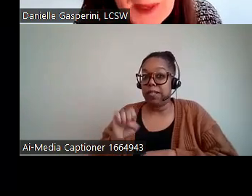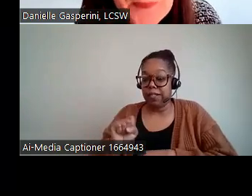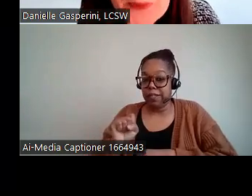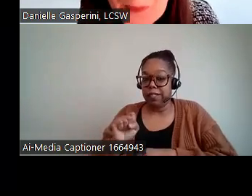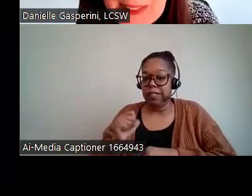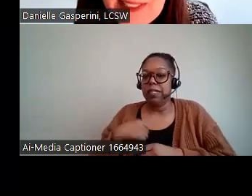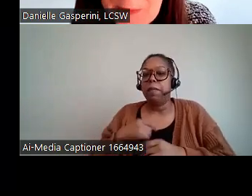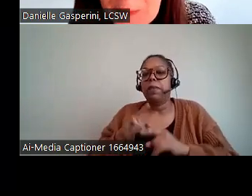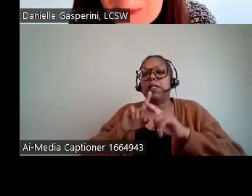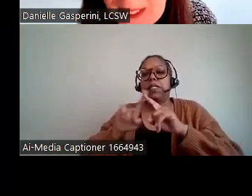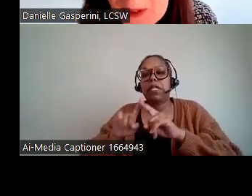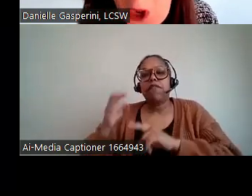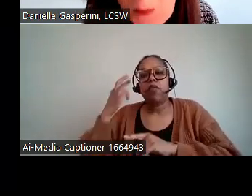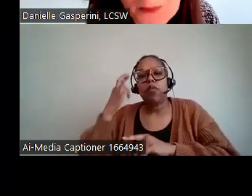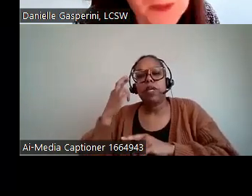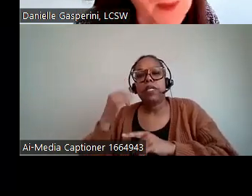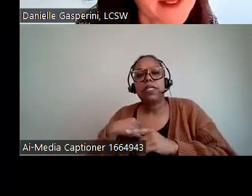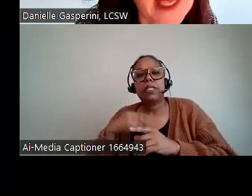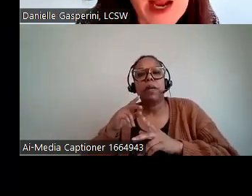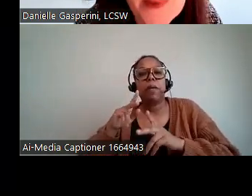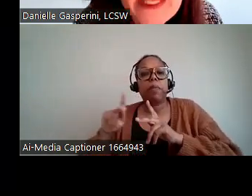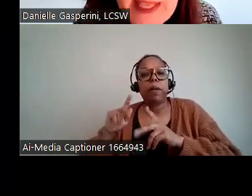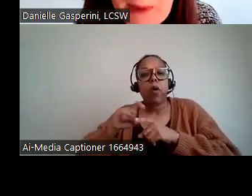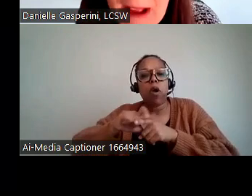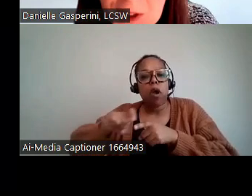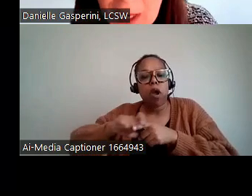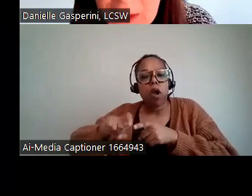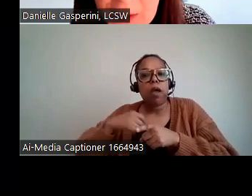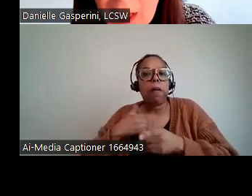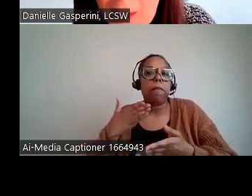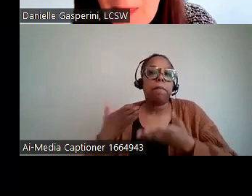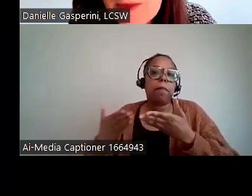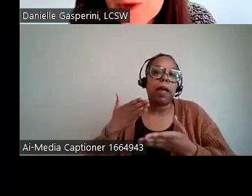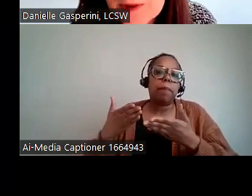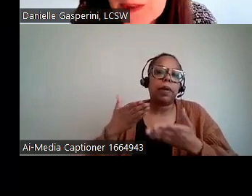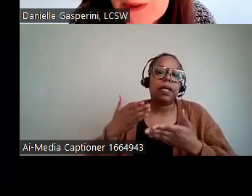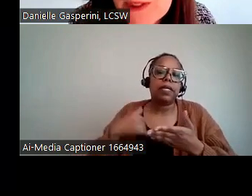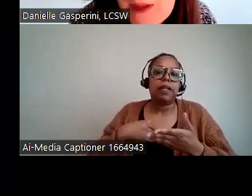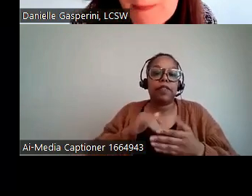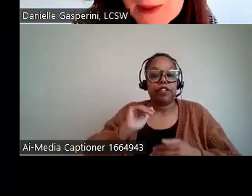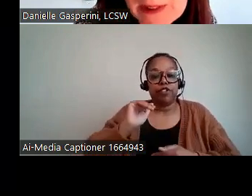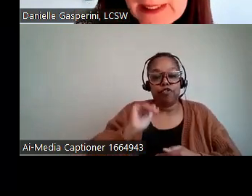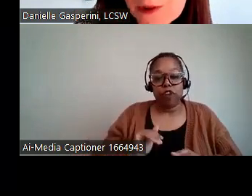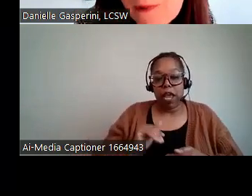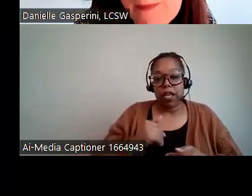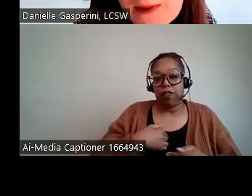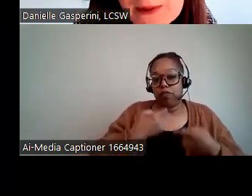So the reasons that people tend to call mobile response, they might have a child, then they're struggling with their